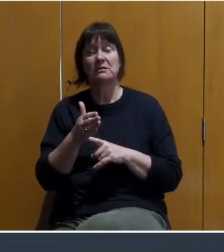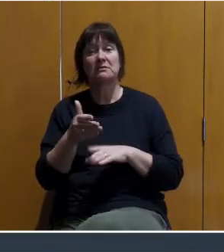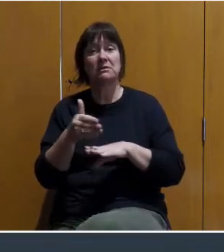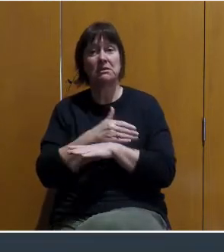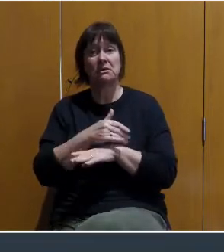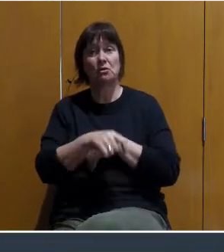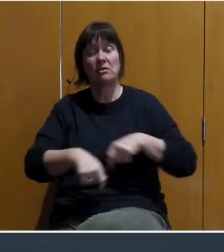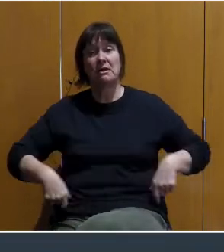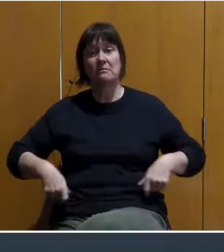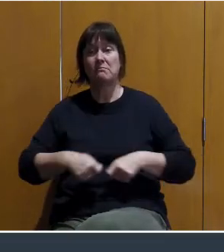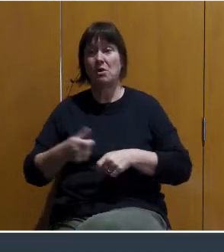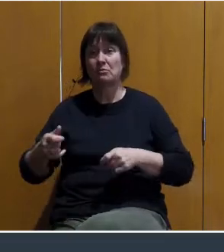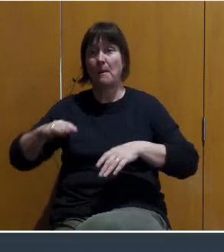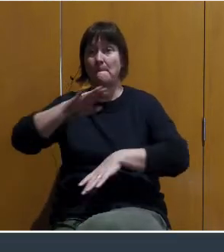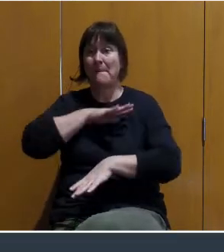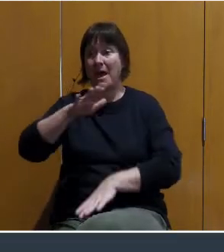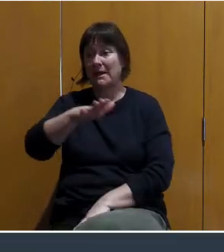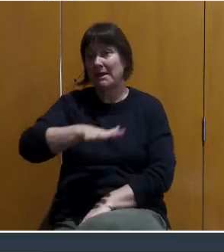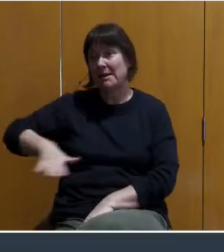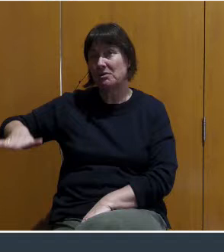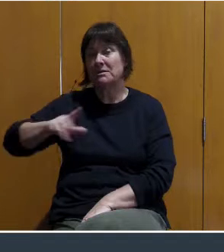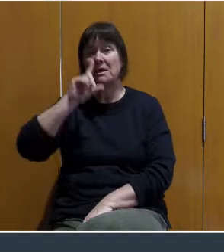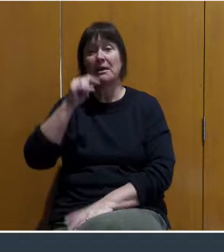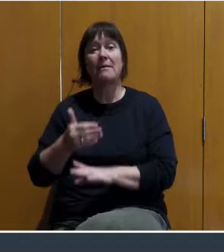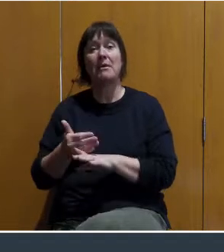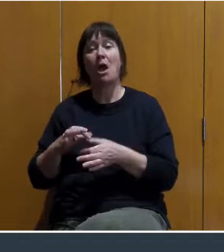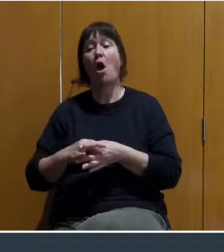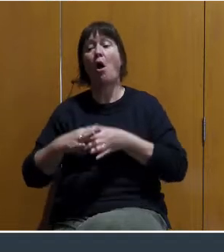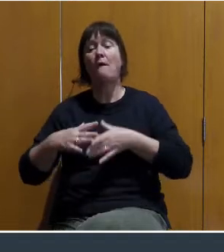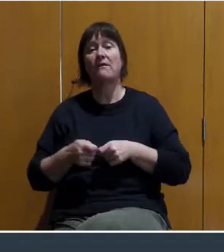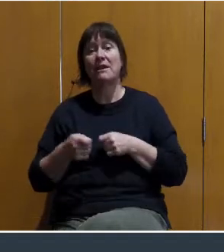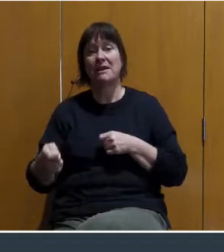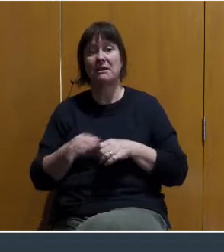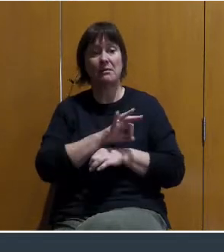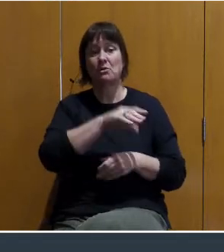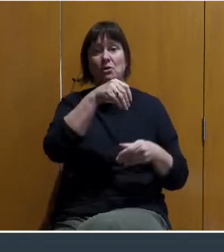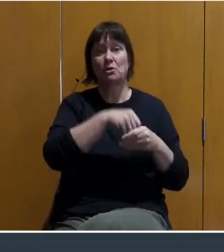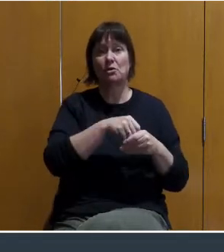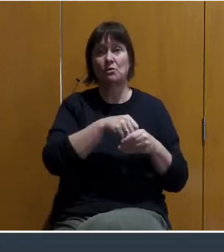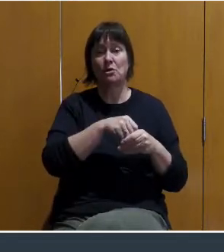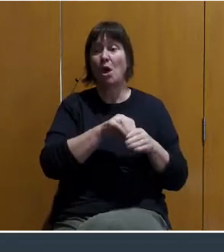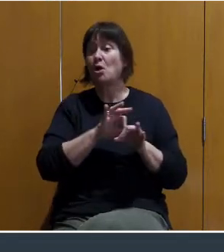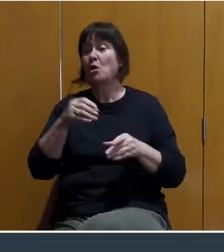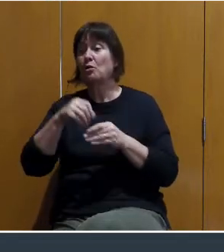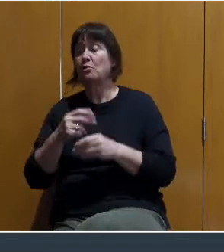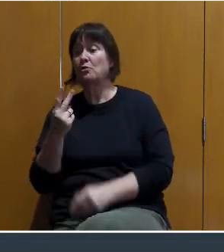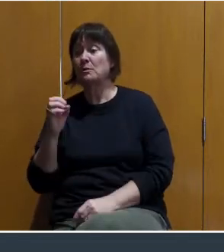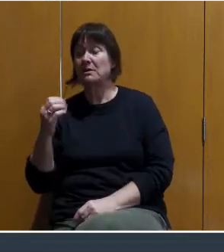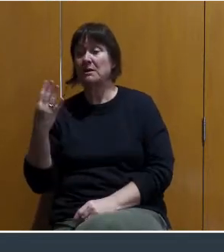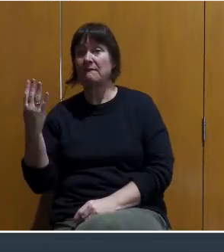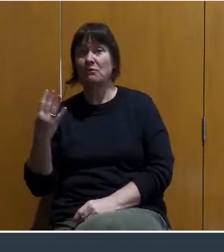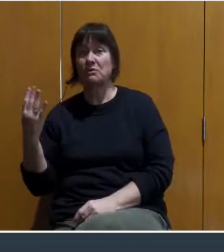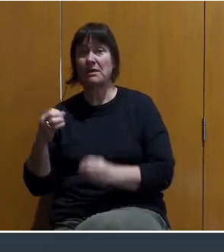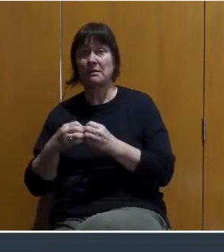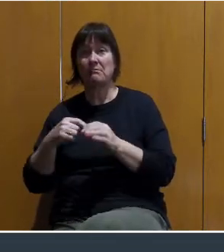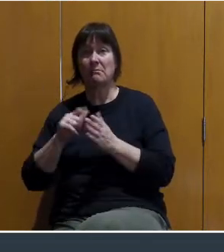Parklands to be off-lead areas. They weren't in there in the 2014 bylaw.